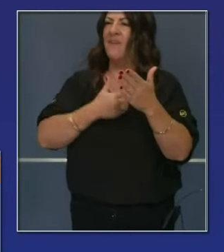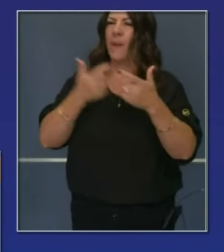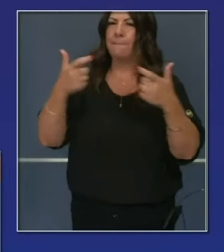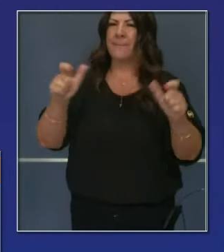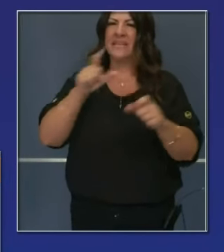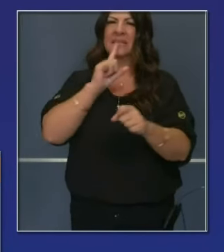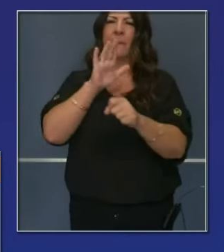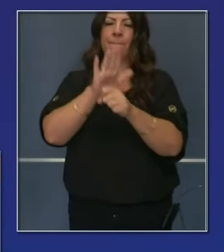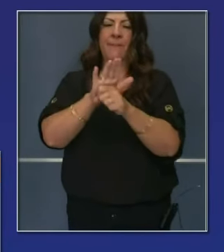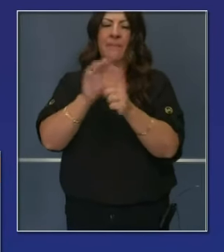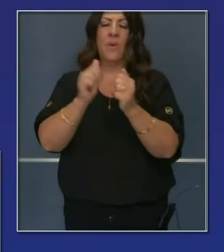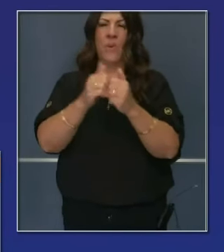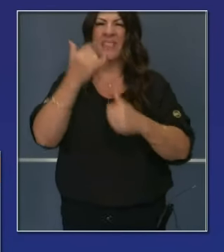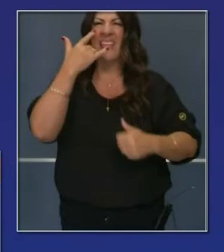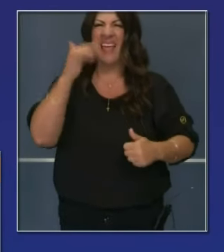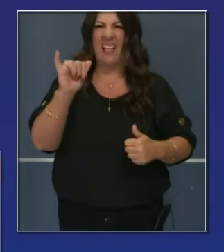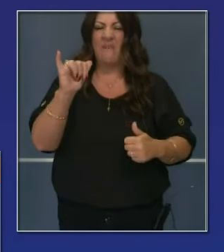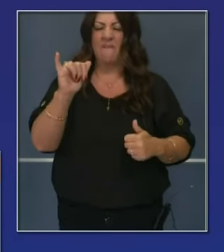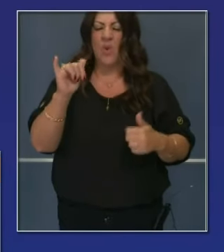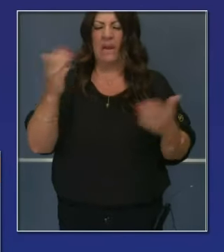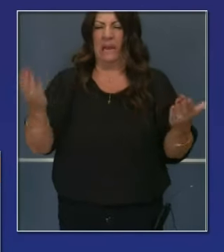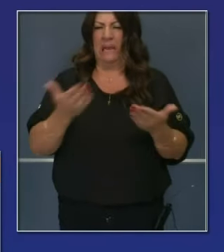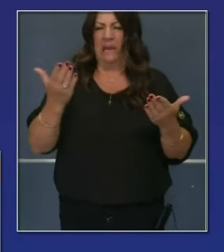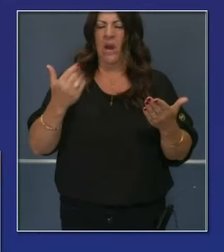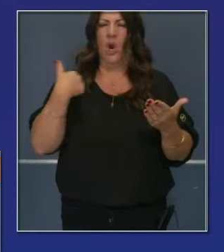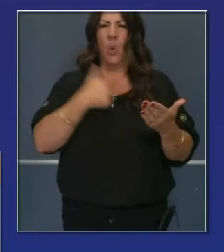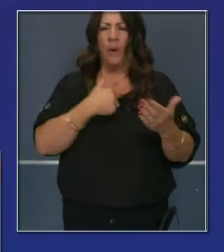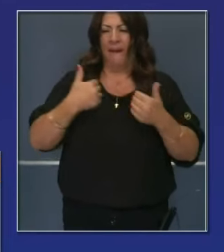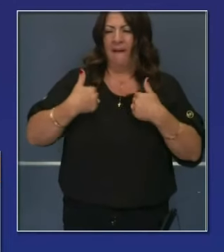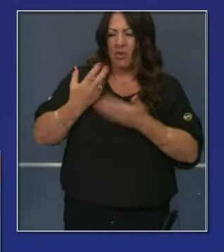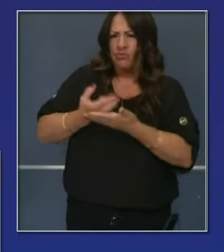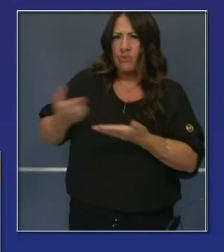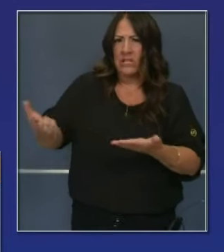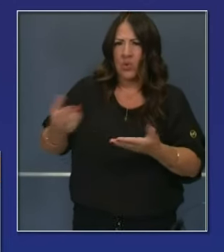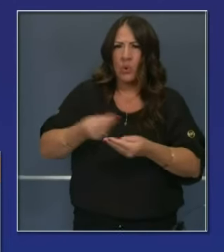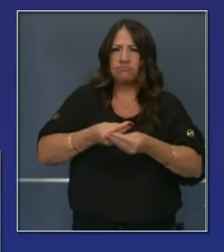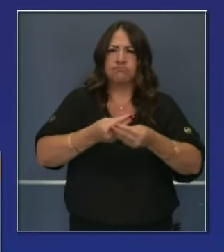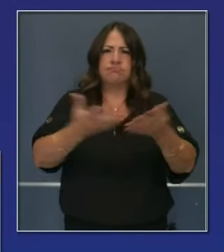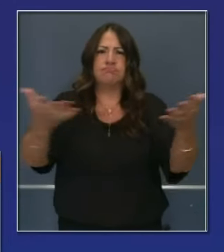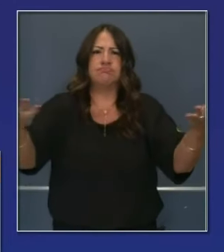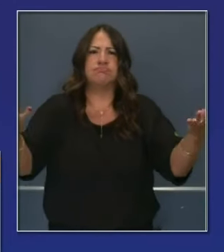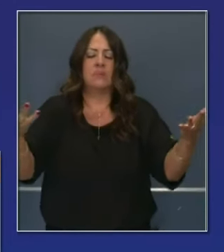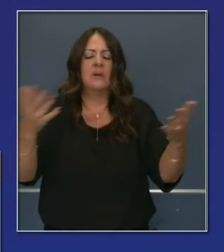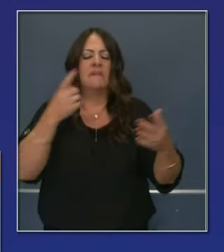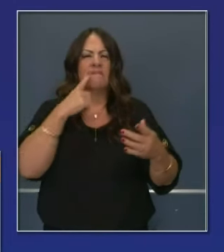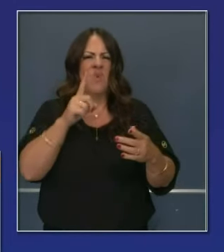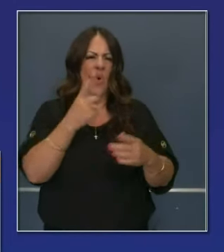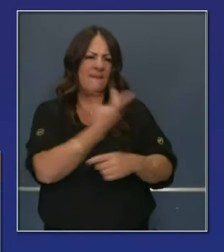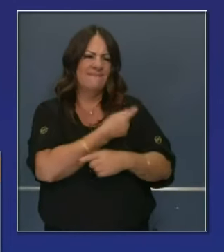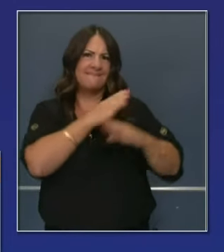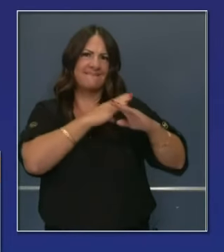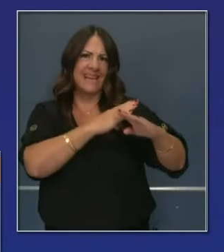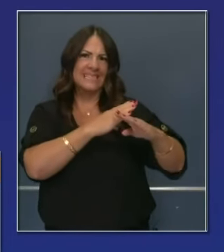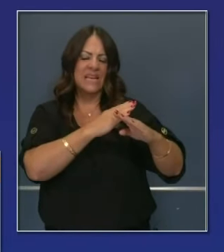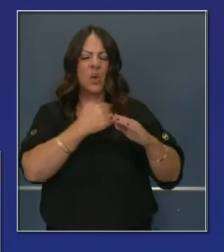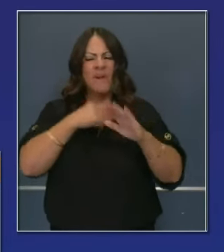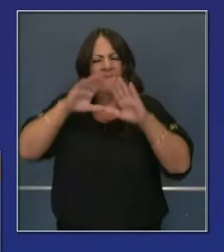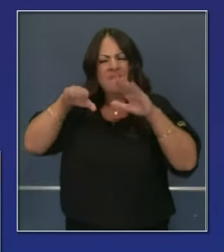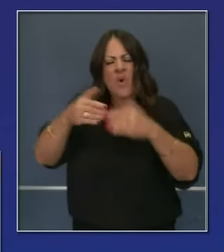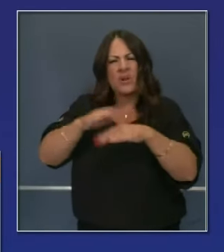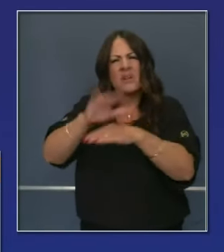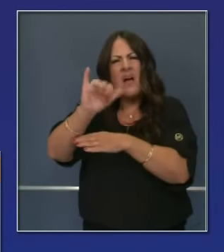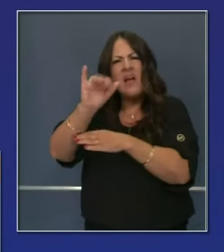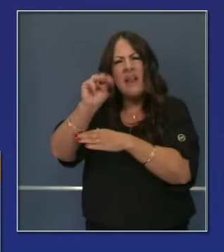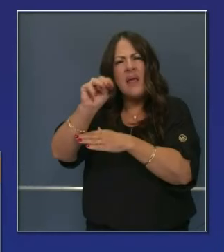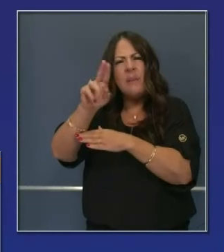of California, the proper distribution of resources, particularly as it relates to vaccines and focusing on immunizations.